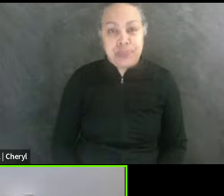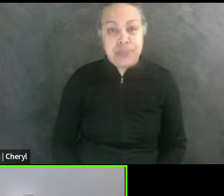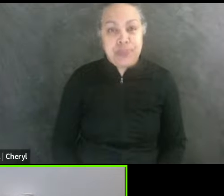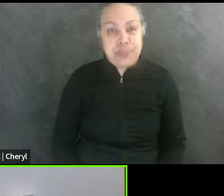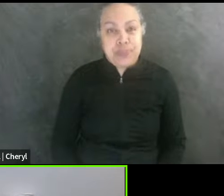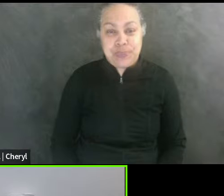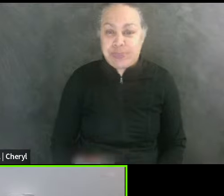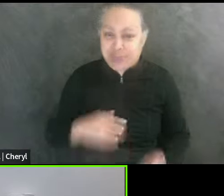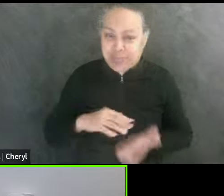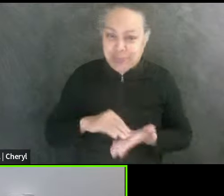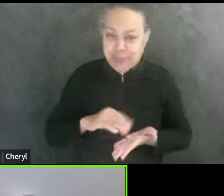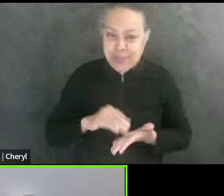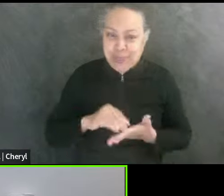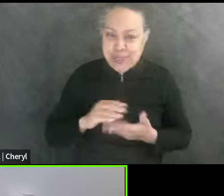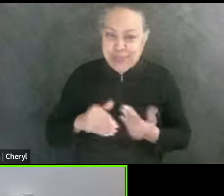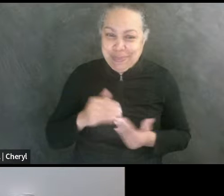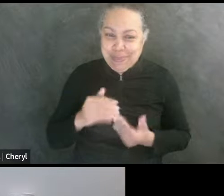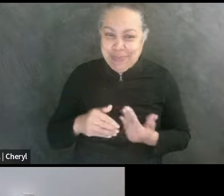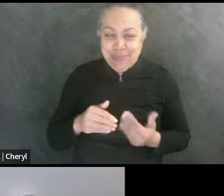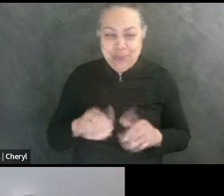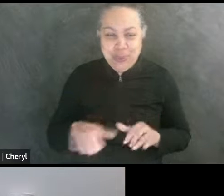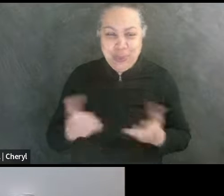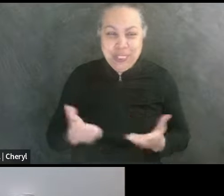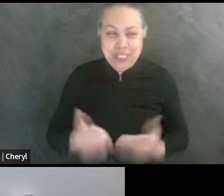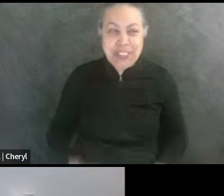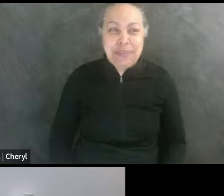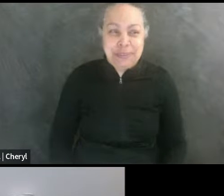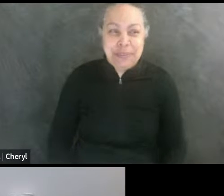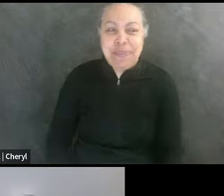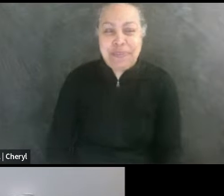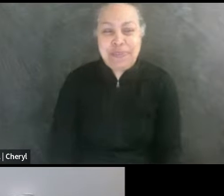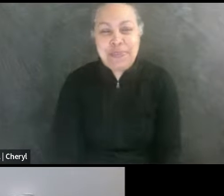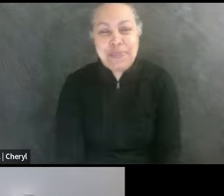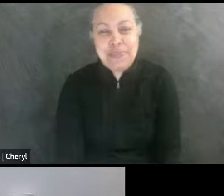I'm learning the ropes on this, so. Mhm.